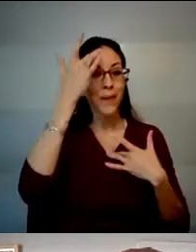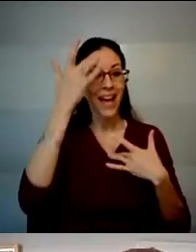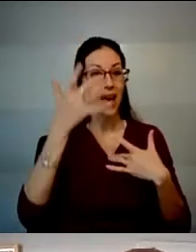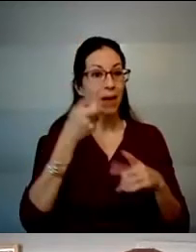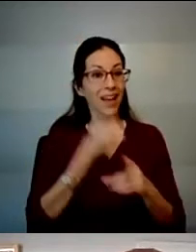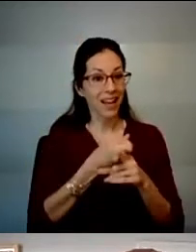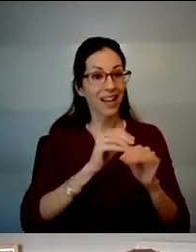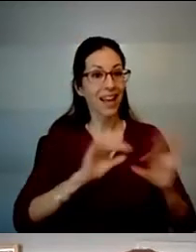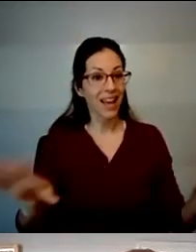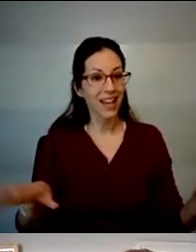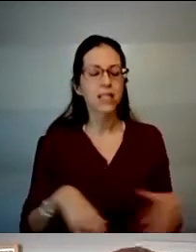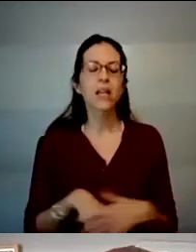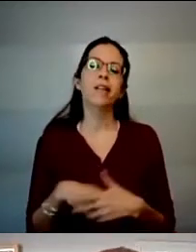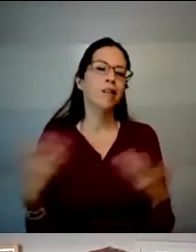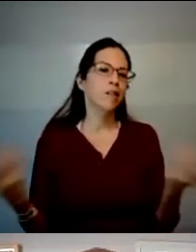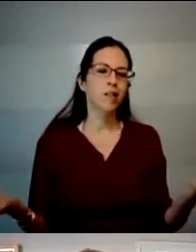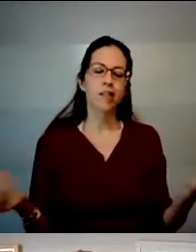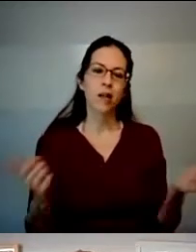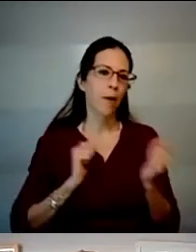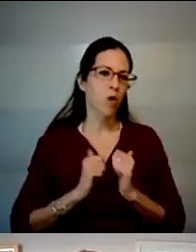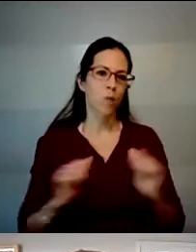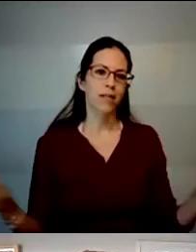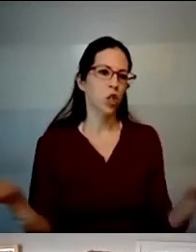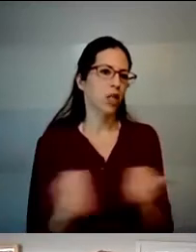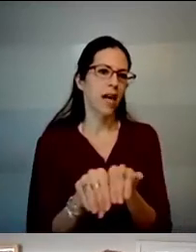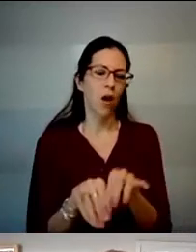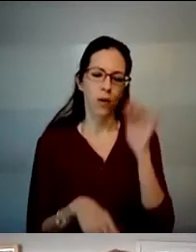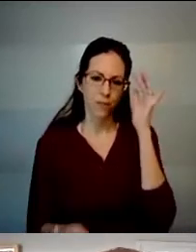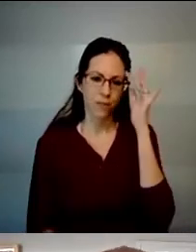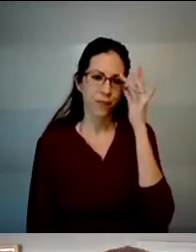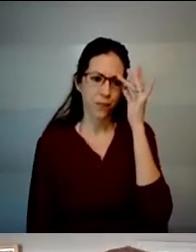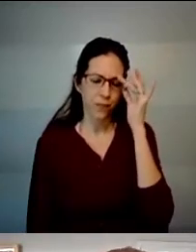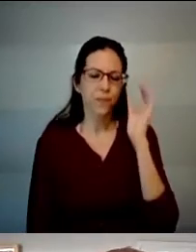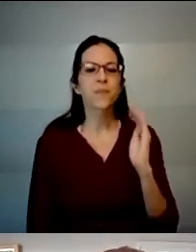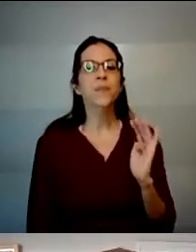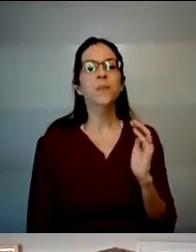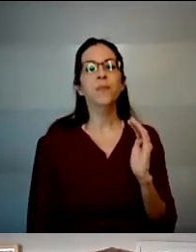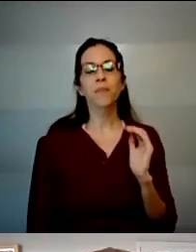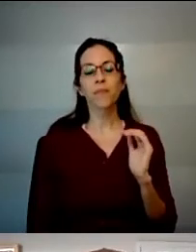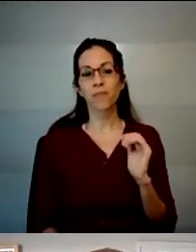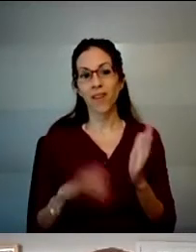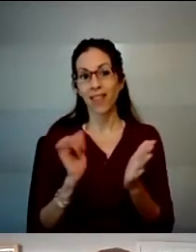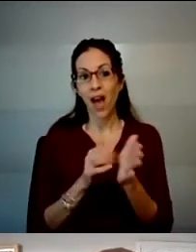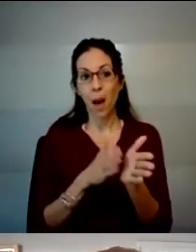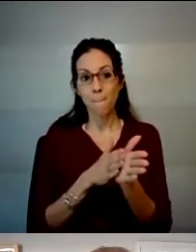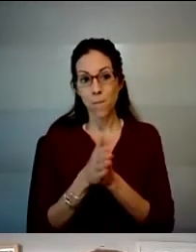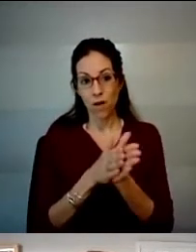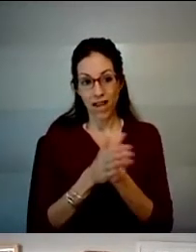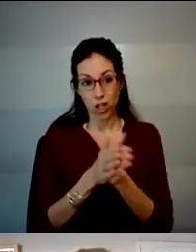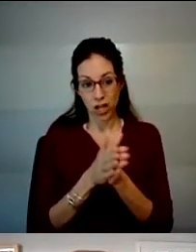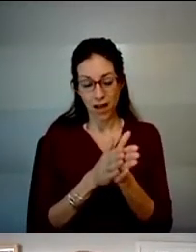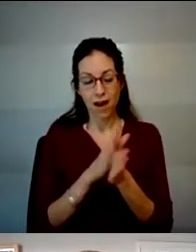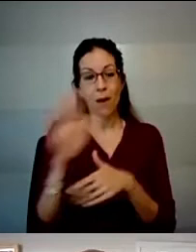performing arts just shut down. The original motivation behind the sponsorship was twofold. It